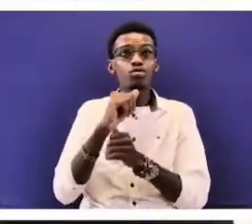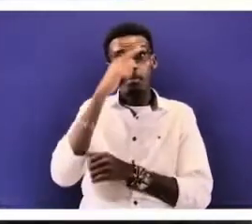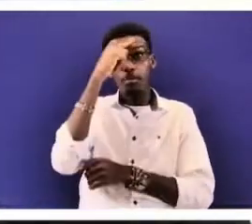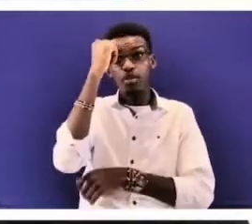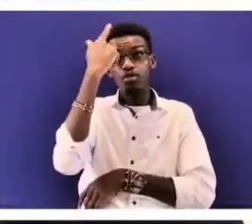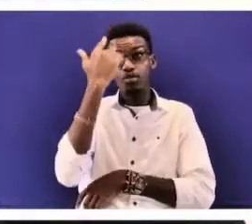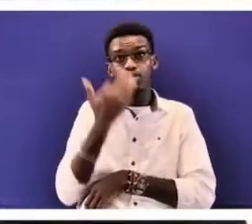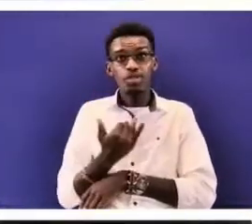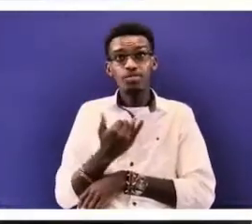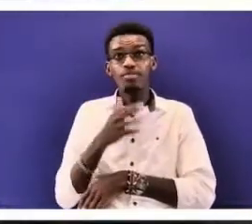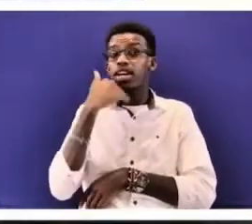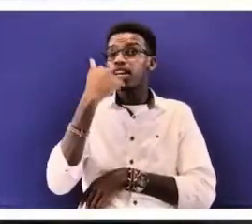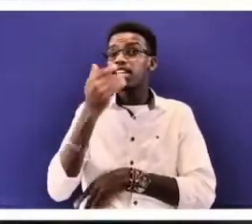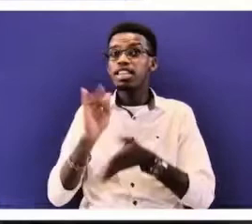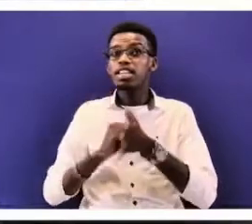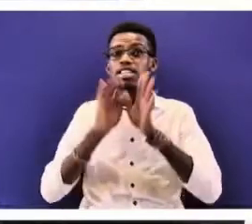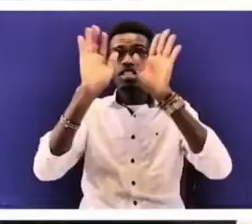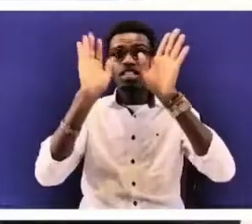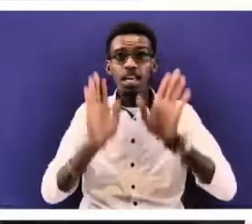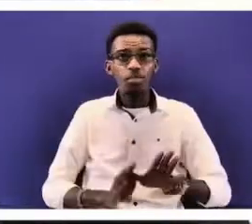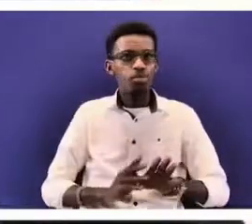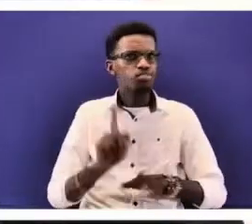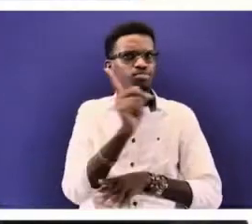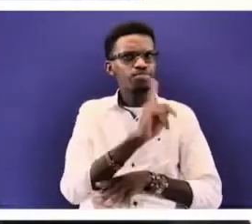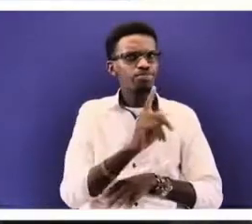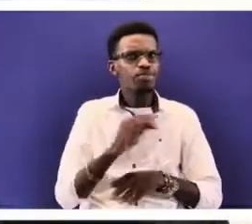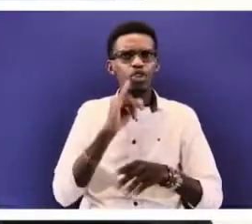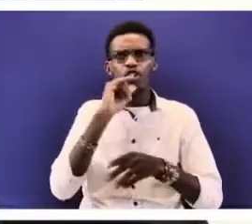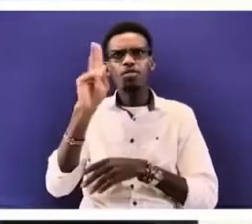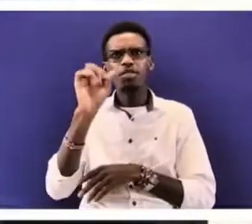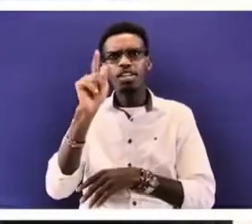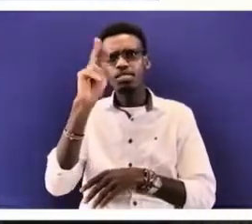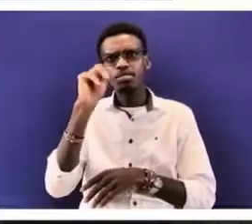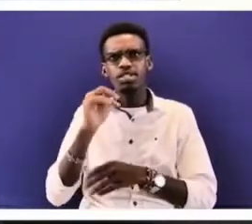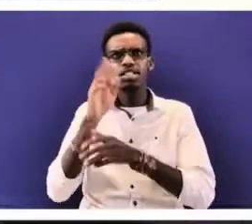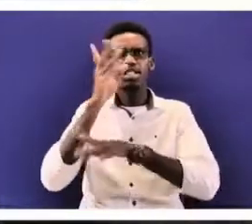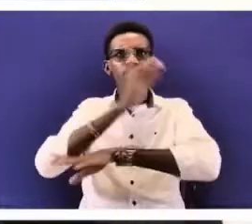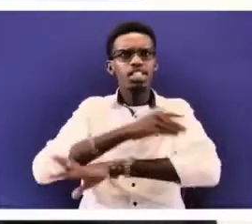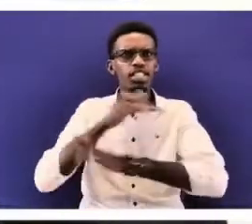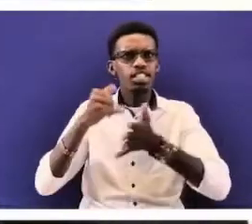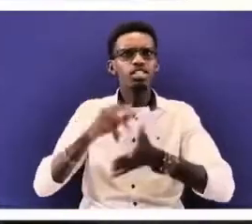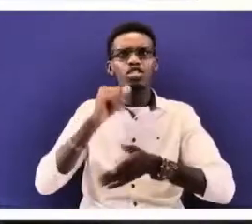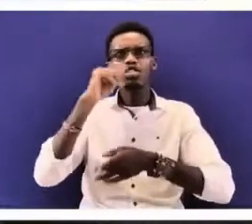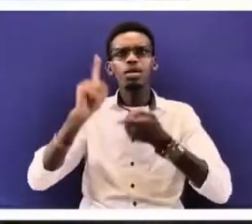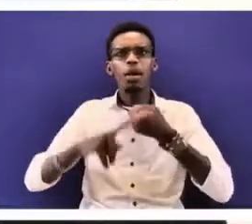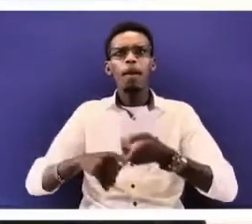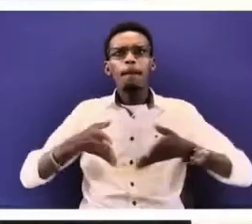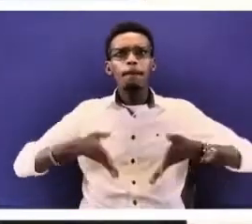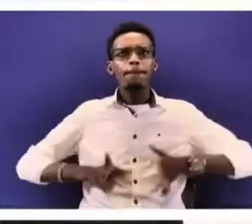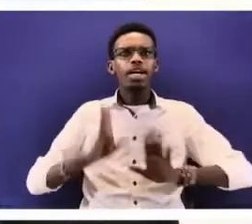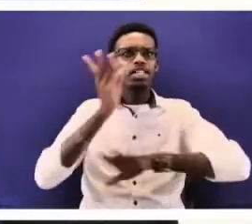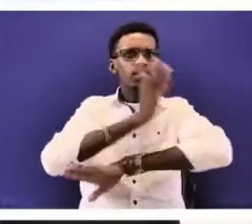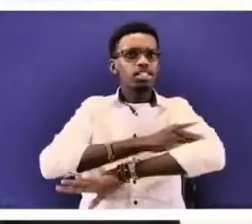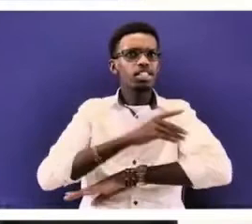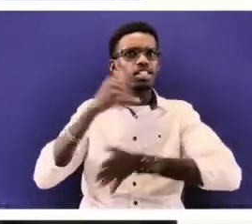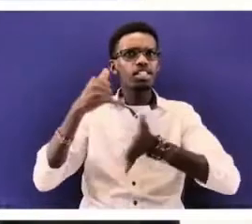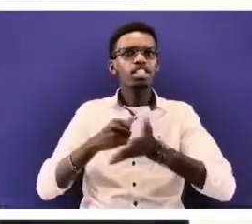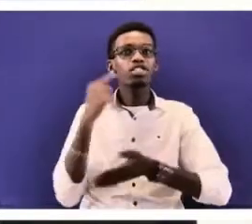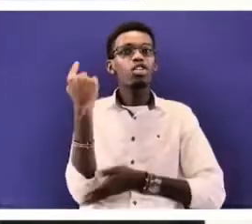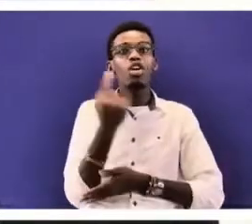because? Nothing special. It wasn't Valentine's Day. It wasn't your anniversary. It wasn't your birthday. It was